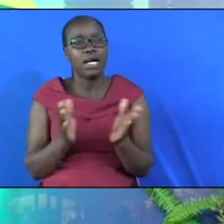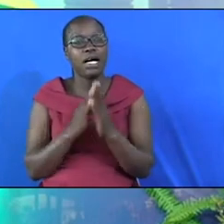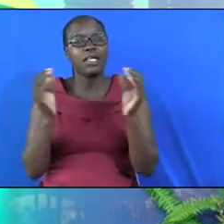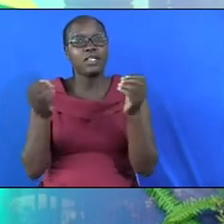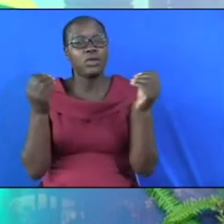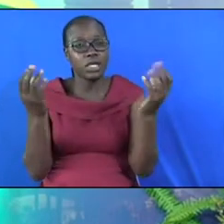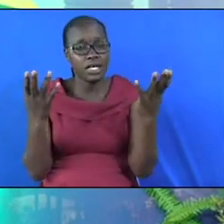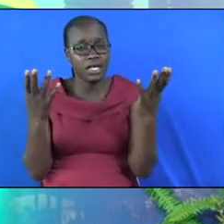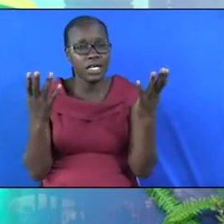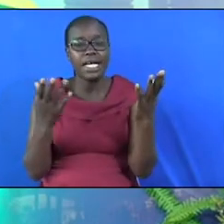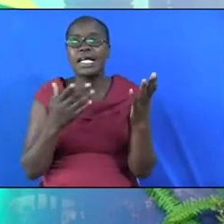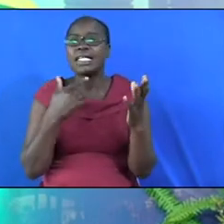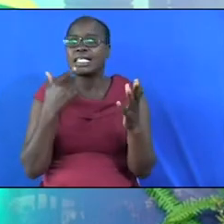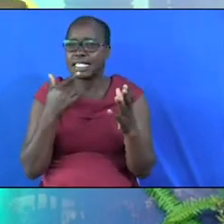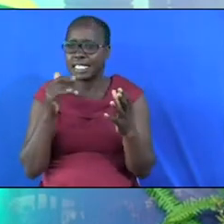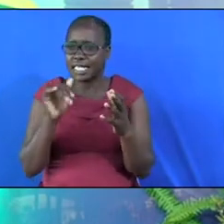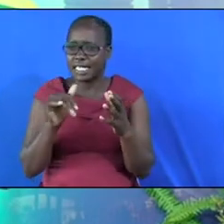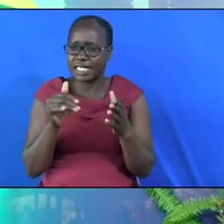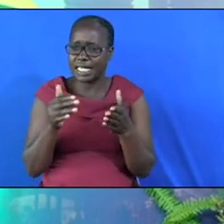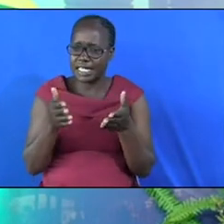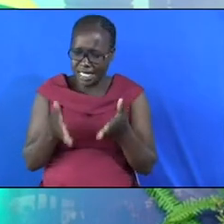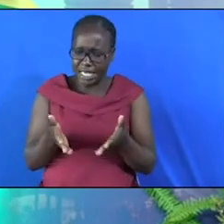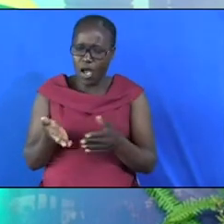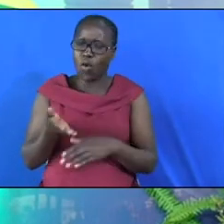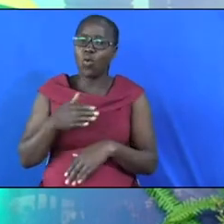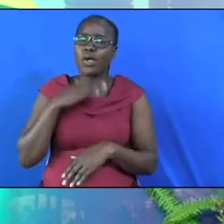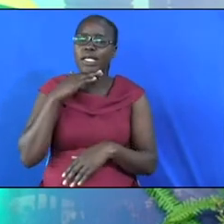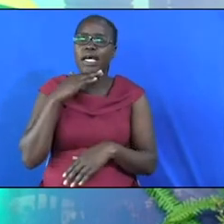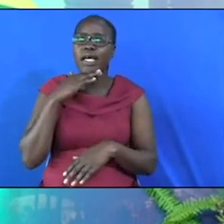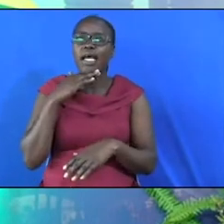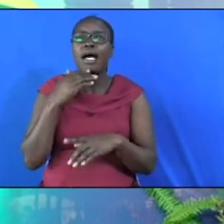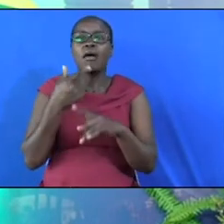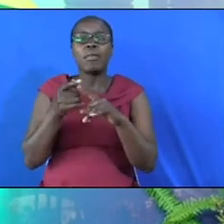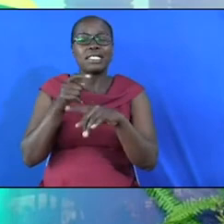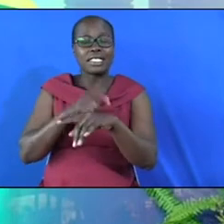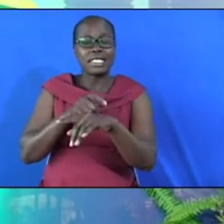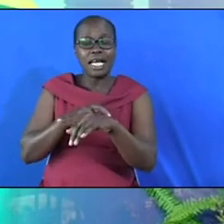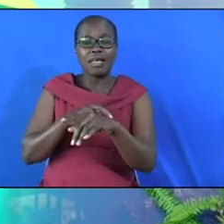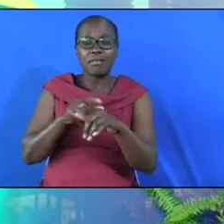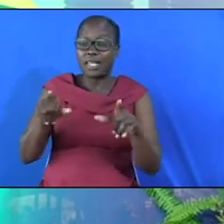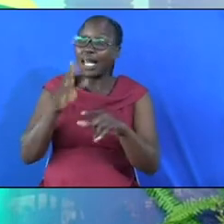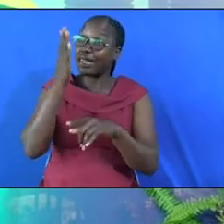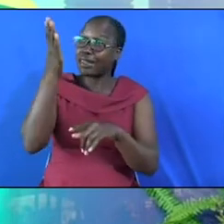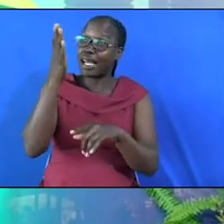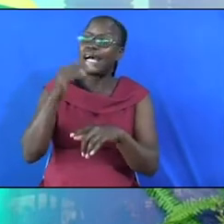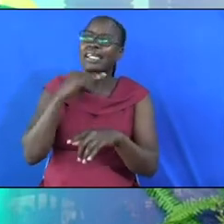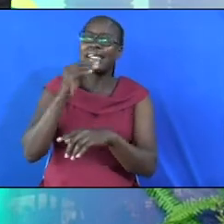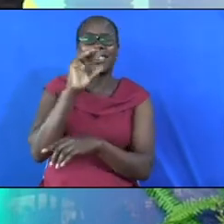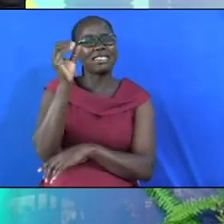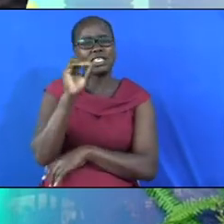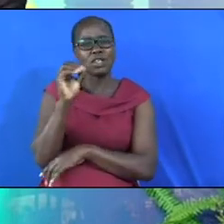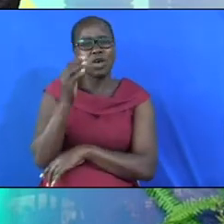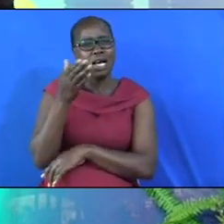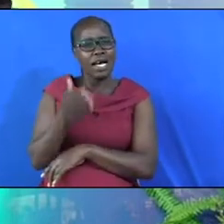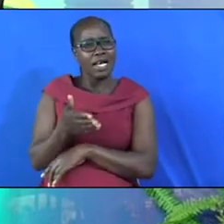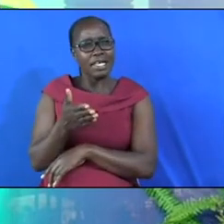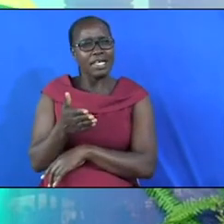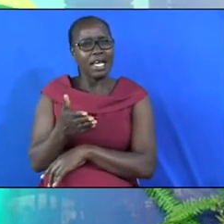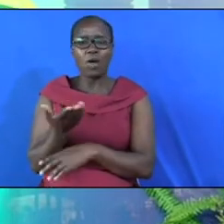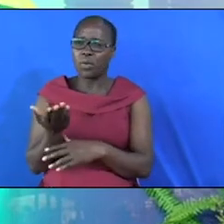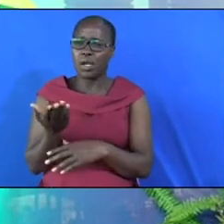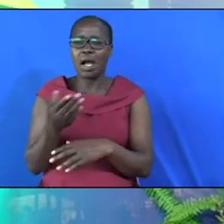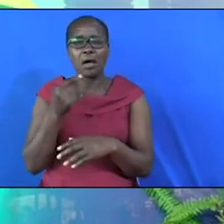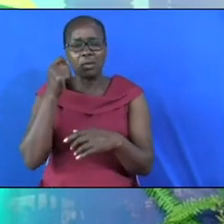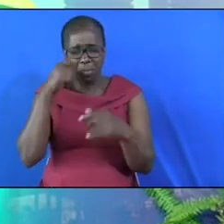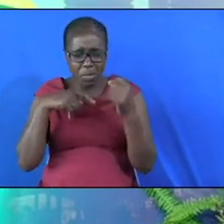Hallelujah. He is saying that here we die, but in the land to come, there will be no death. Here we are mourners